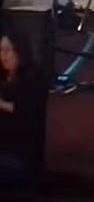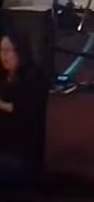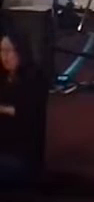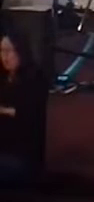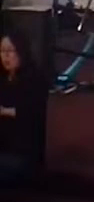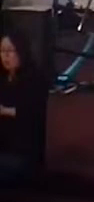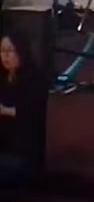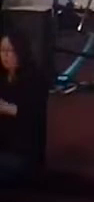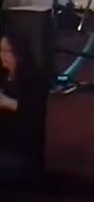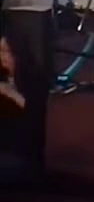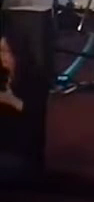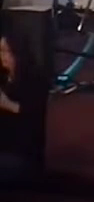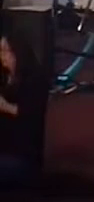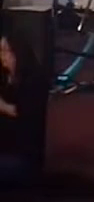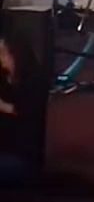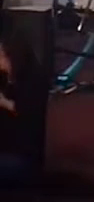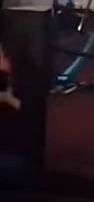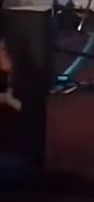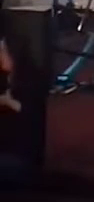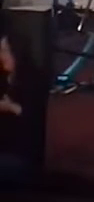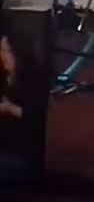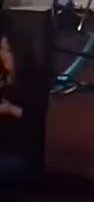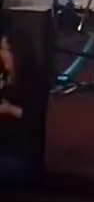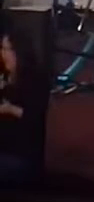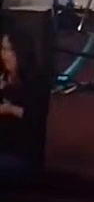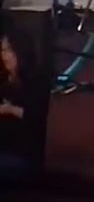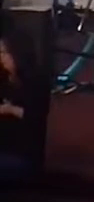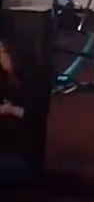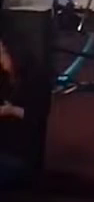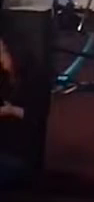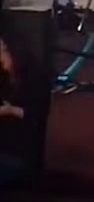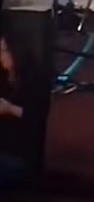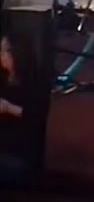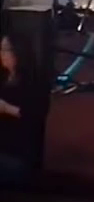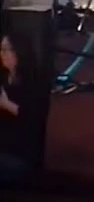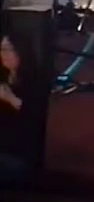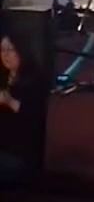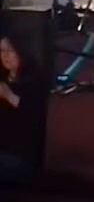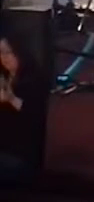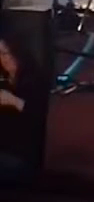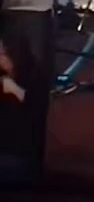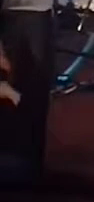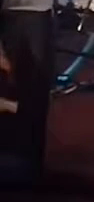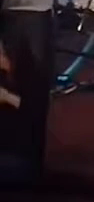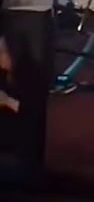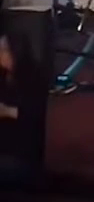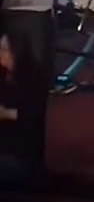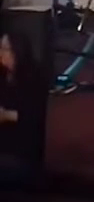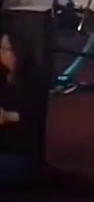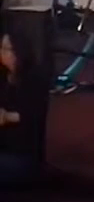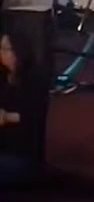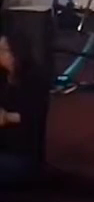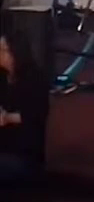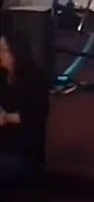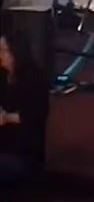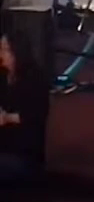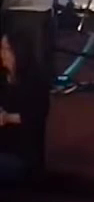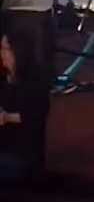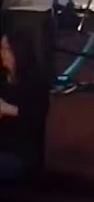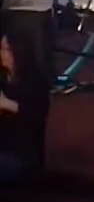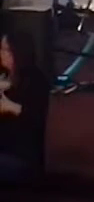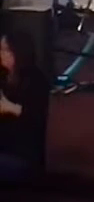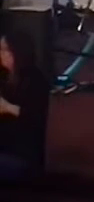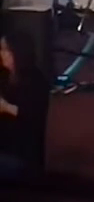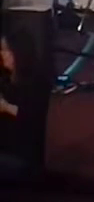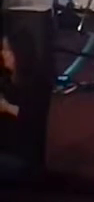about God's word that I just don't know. There are so many sins that I struggle with on a daily operation in my own mind.